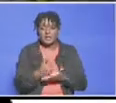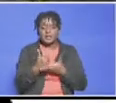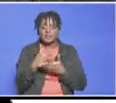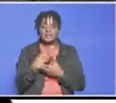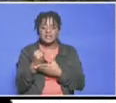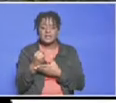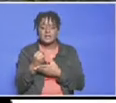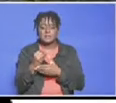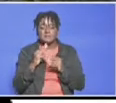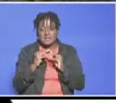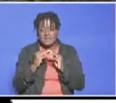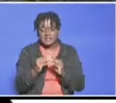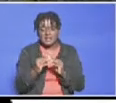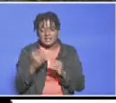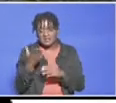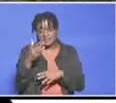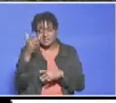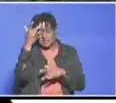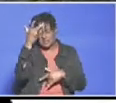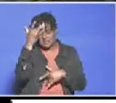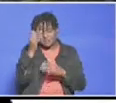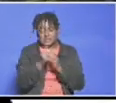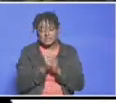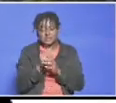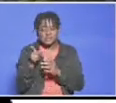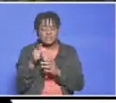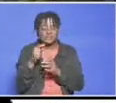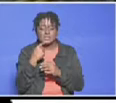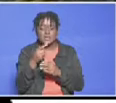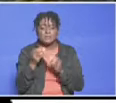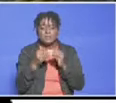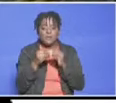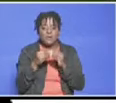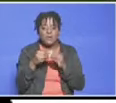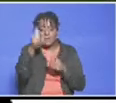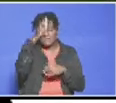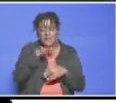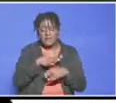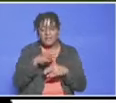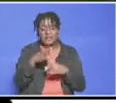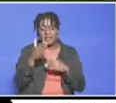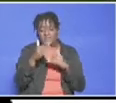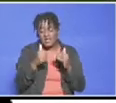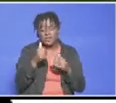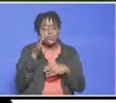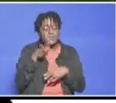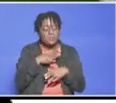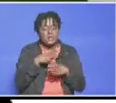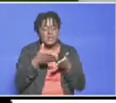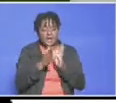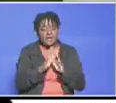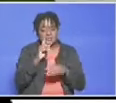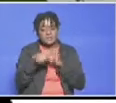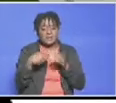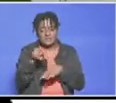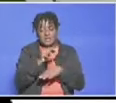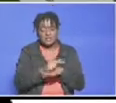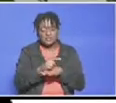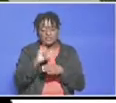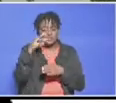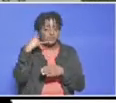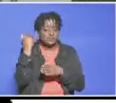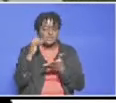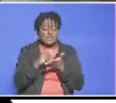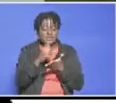ailments. Shockingly, Flowers revealed that more men than women inquired about the natural juices that cost $30 and up for a